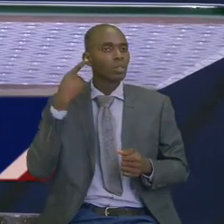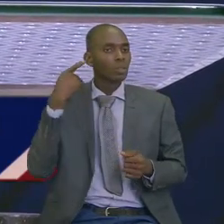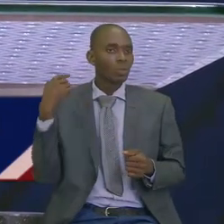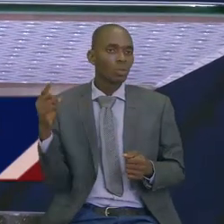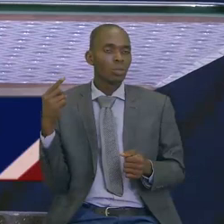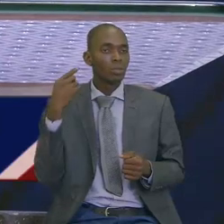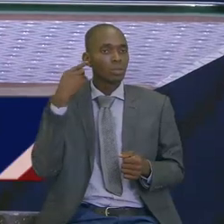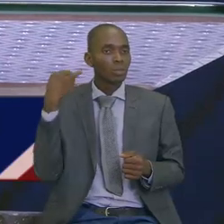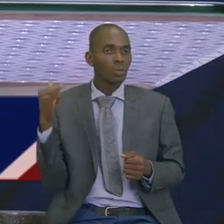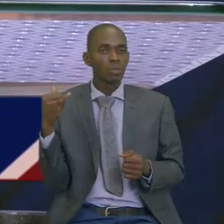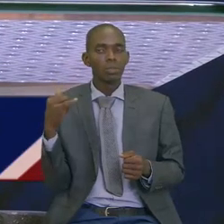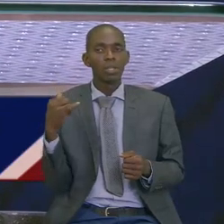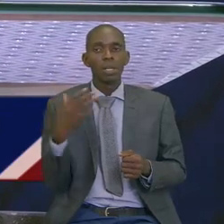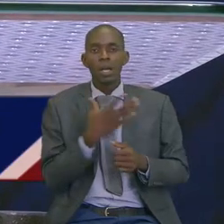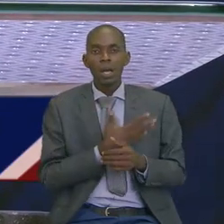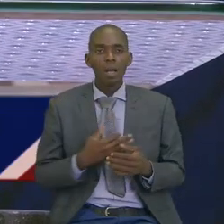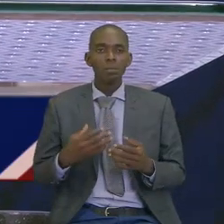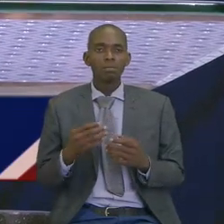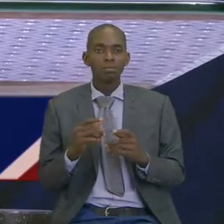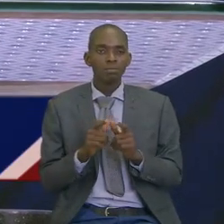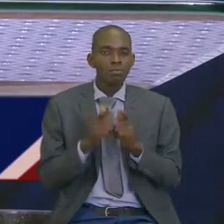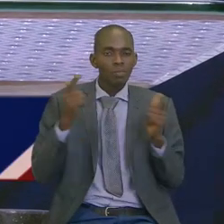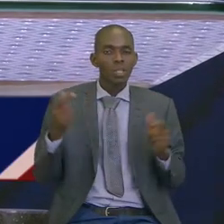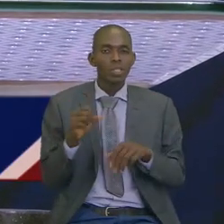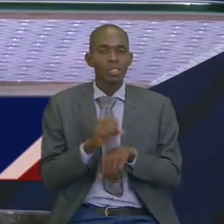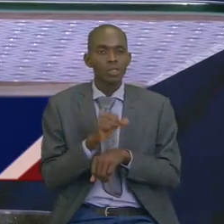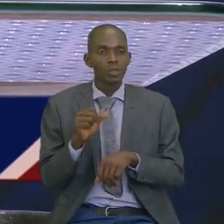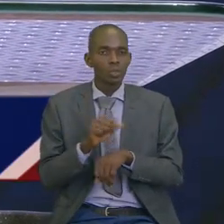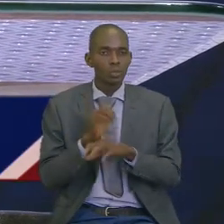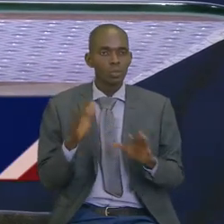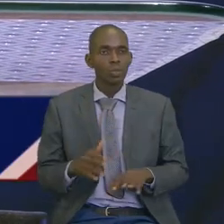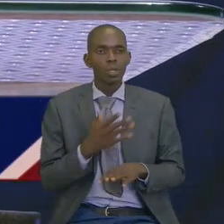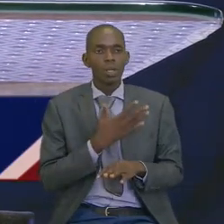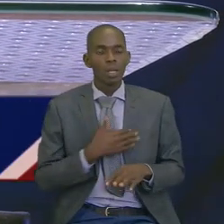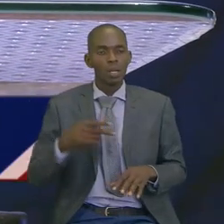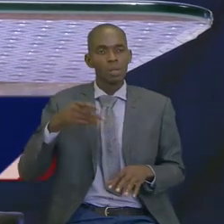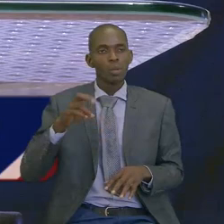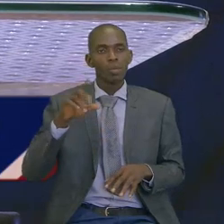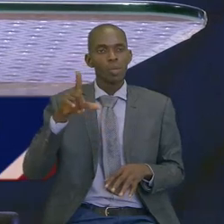gold, it says, and precious stones and pearls, having